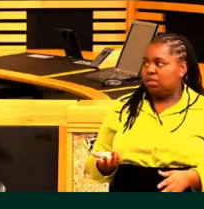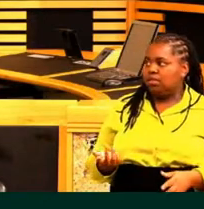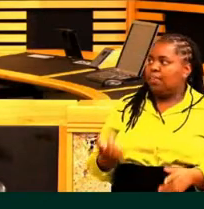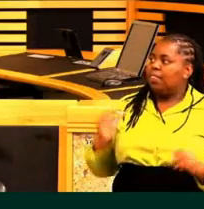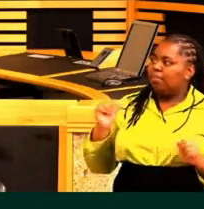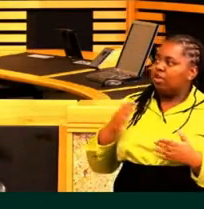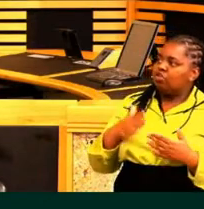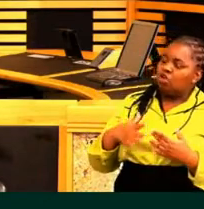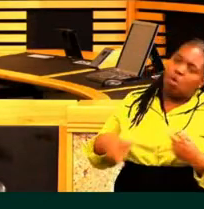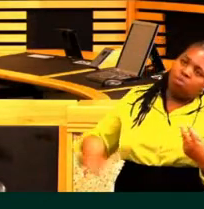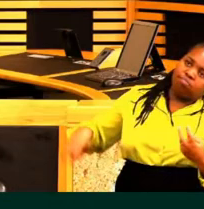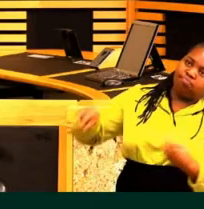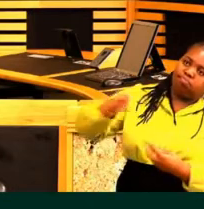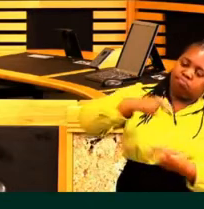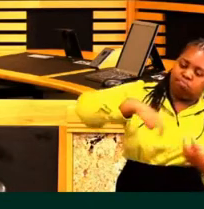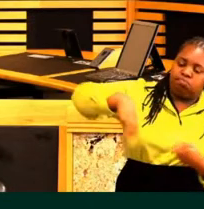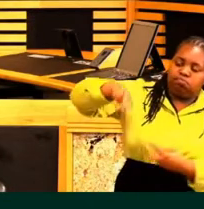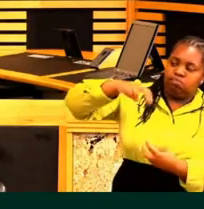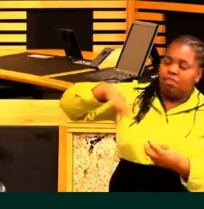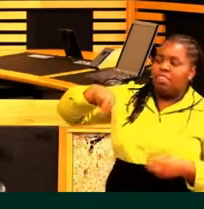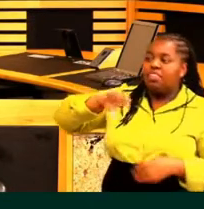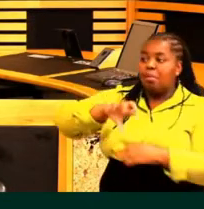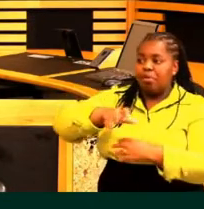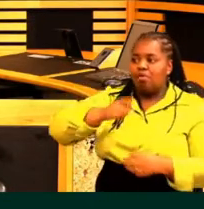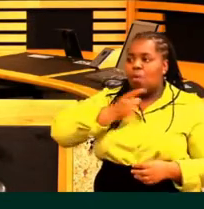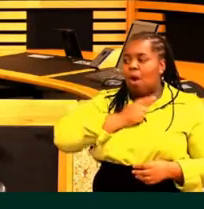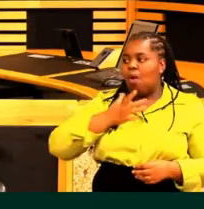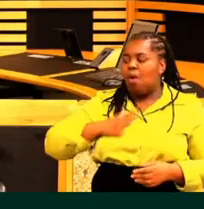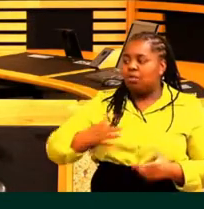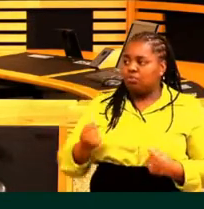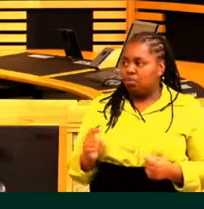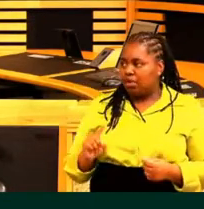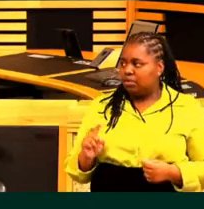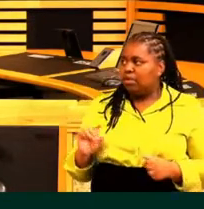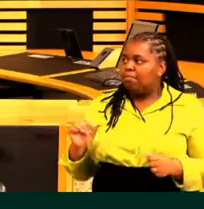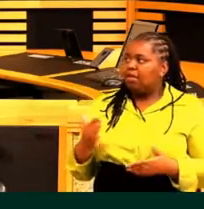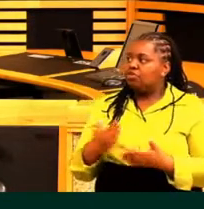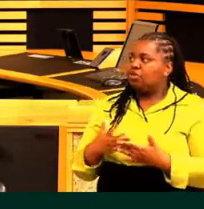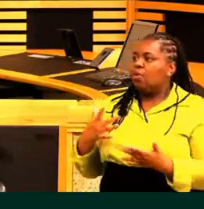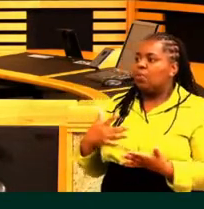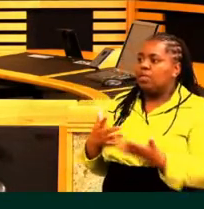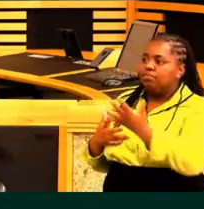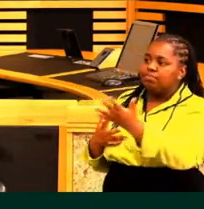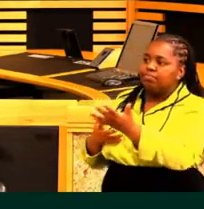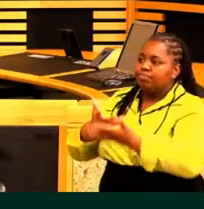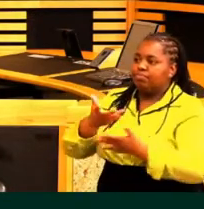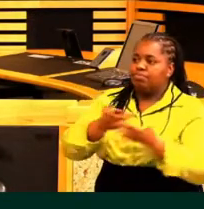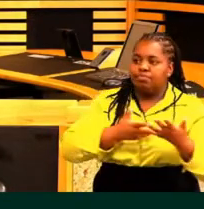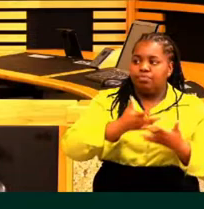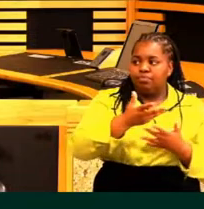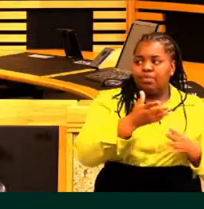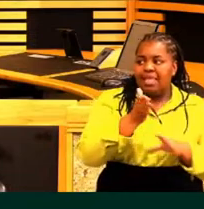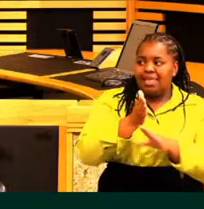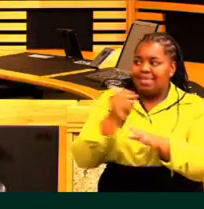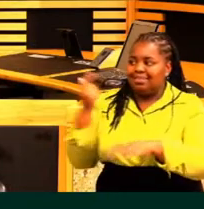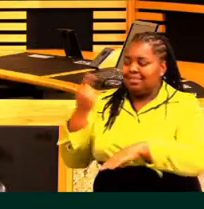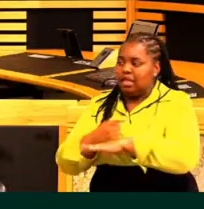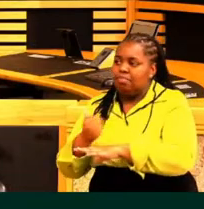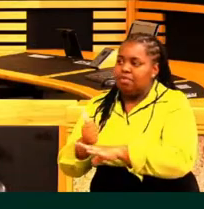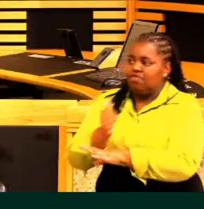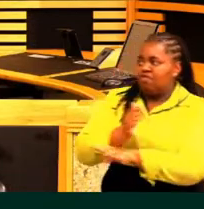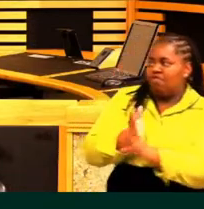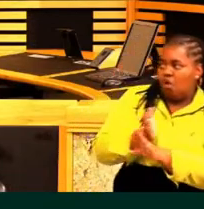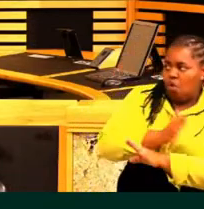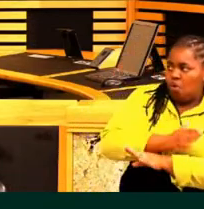cabinet must rotate in the province because what we would want to do cabinet must interact with stakeholders a day before a cabinet